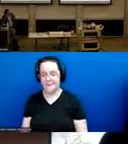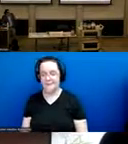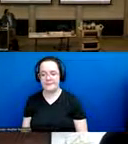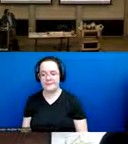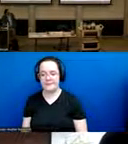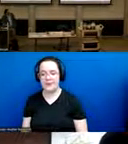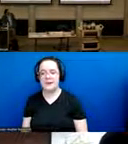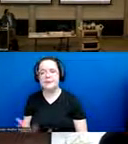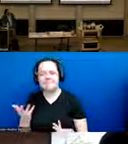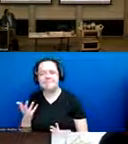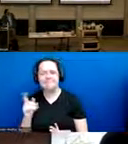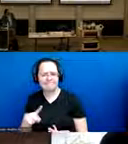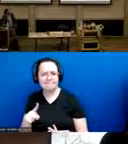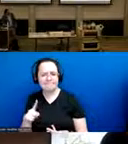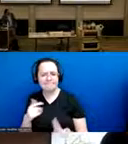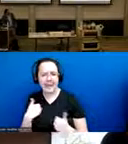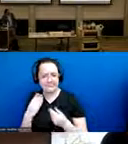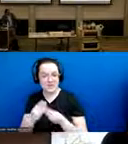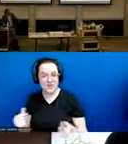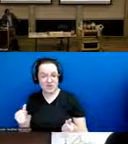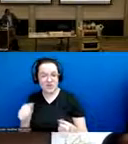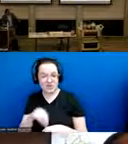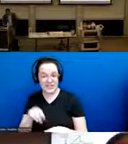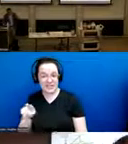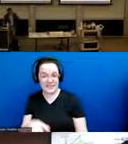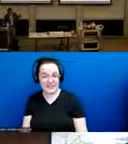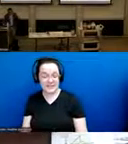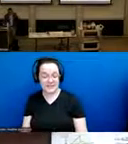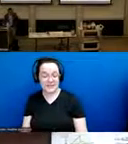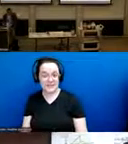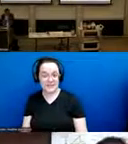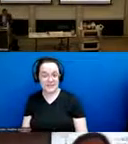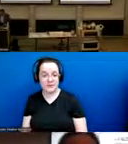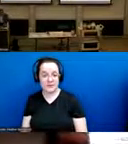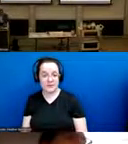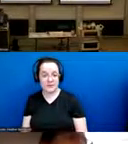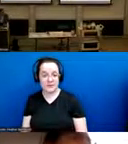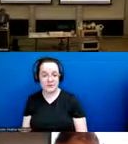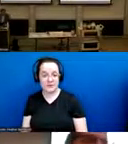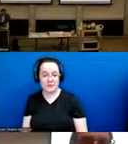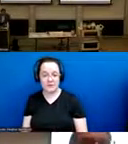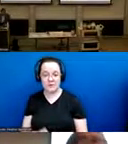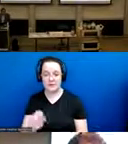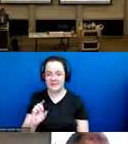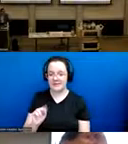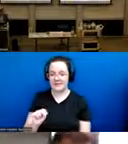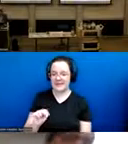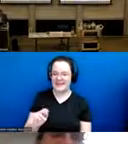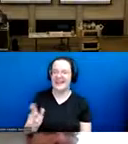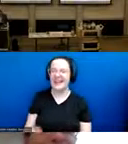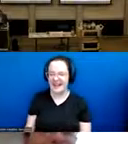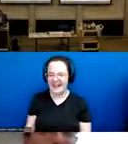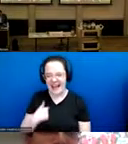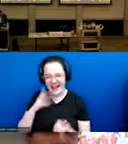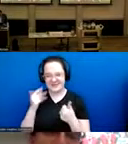Is there a solution to that within this? Yes. All right. So I prepared some slides just to answer your question. So